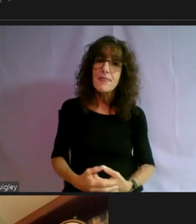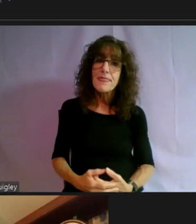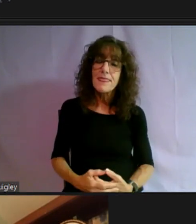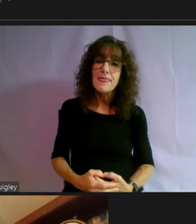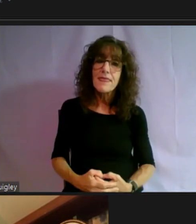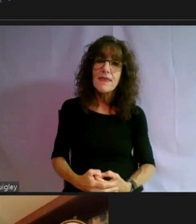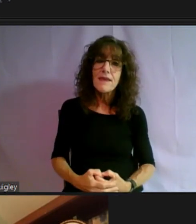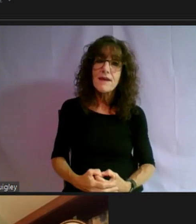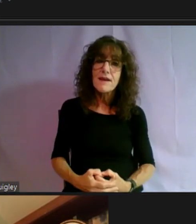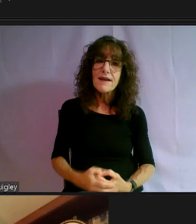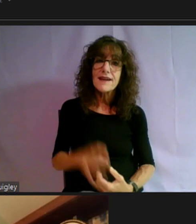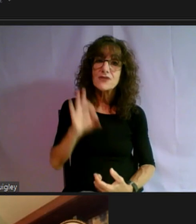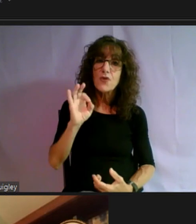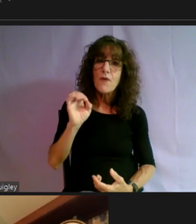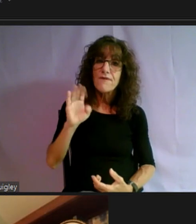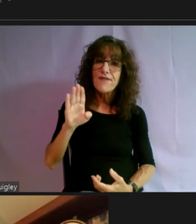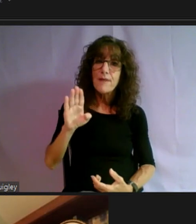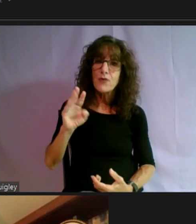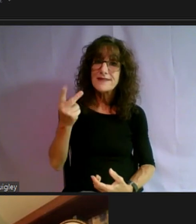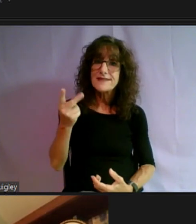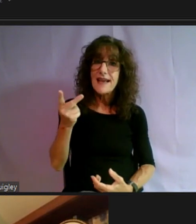February 2nd